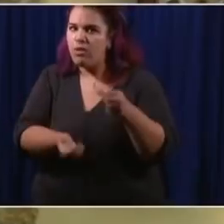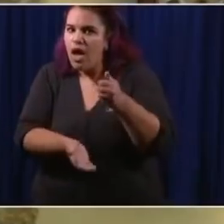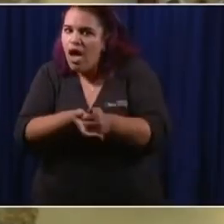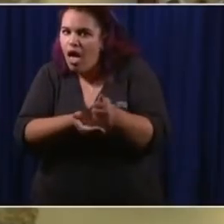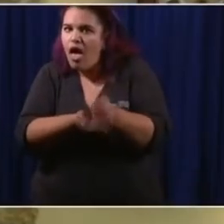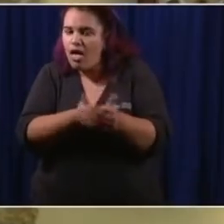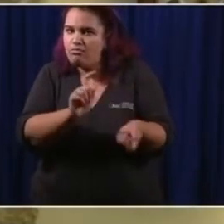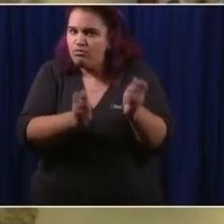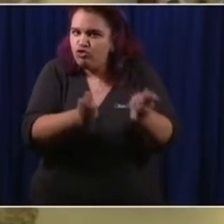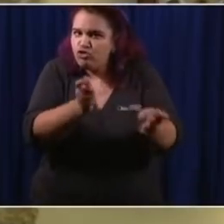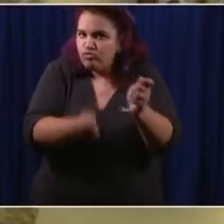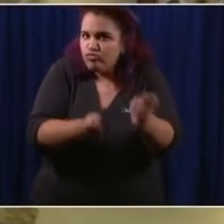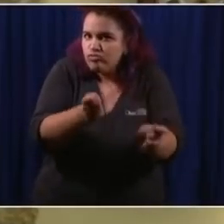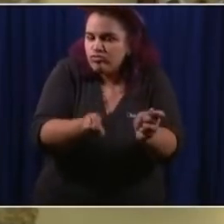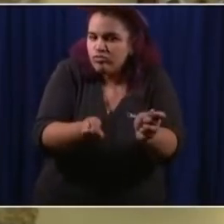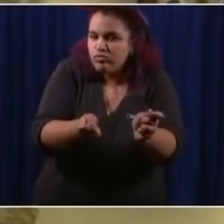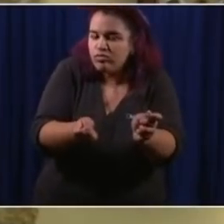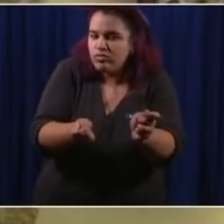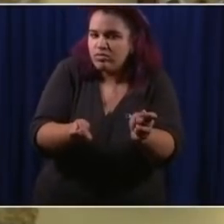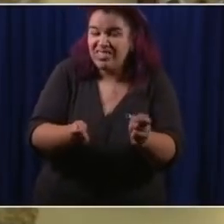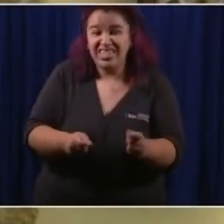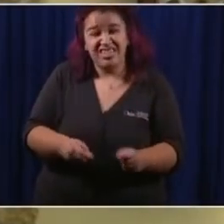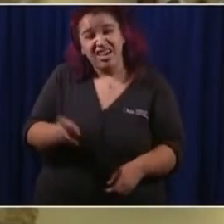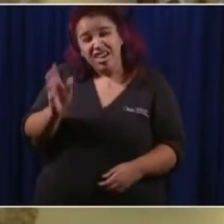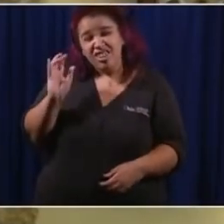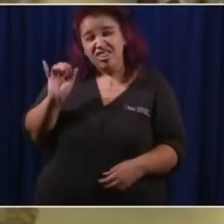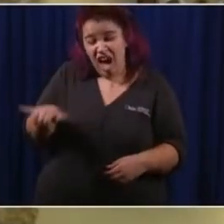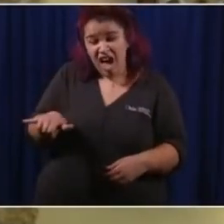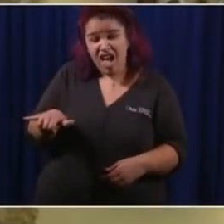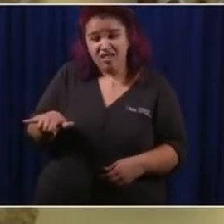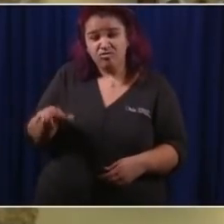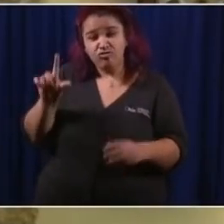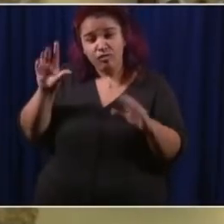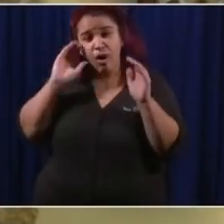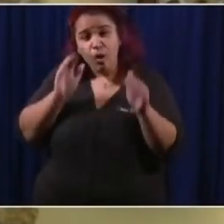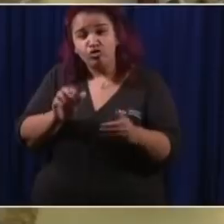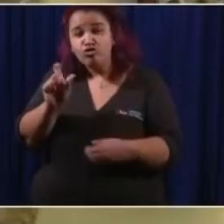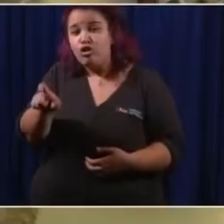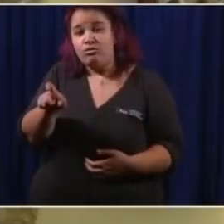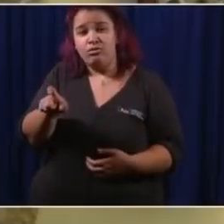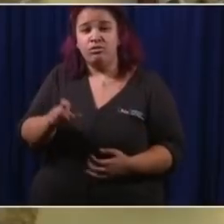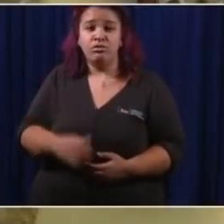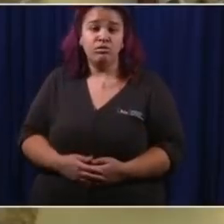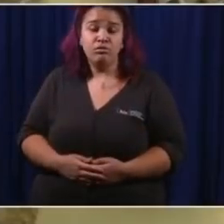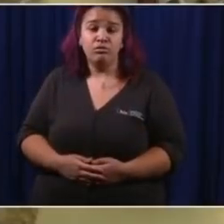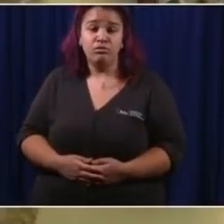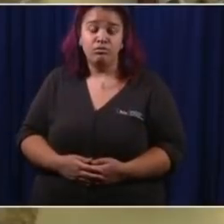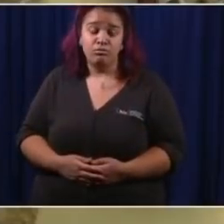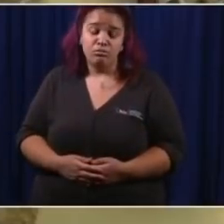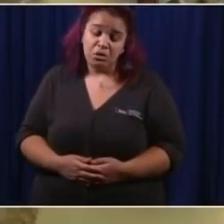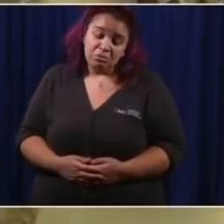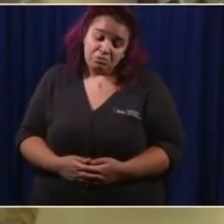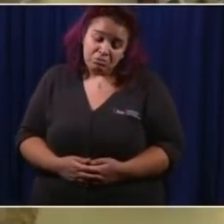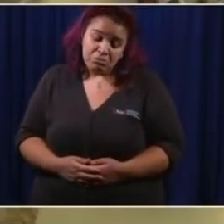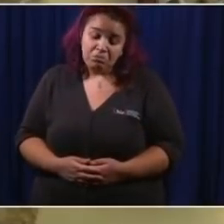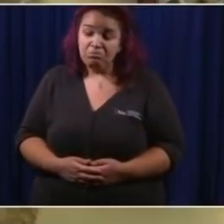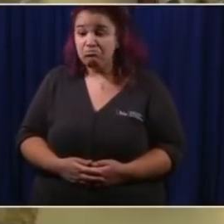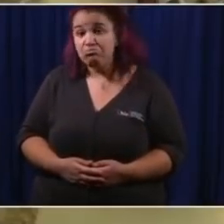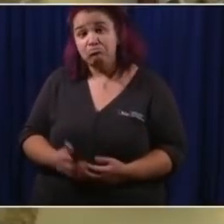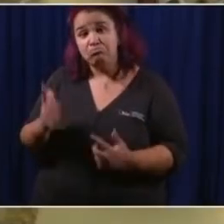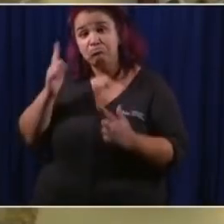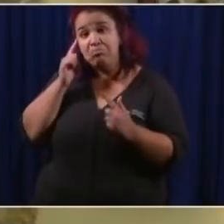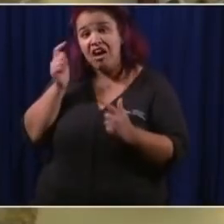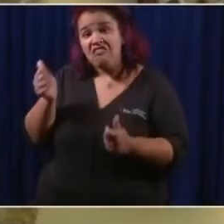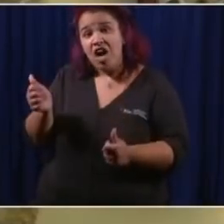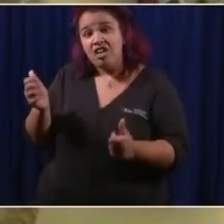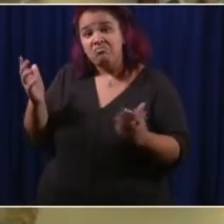others. These are the things we ought to be spending our time worrying about. But no, as I say, have at it. If members of the